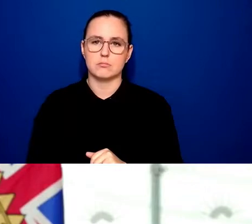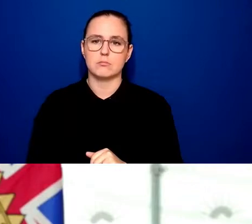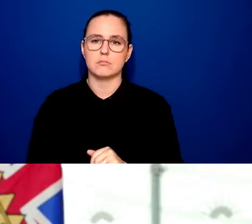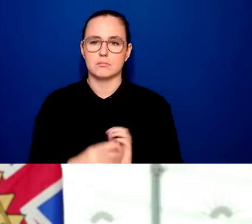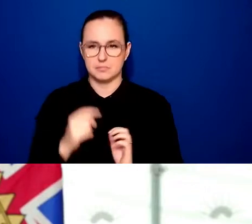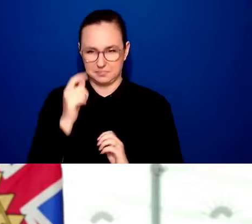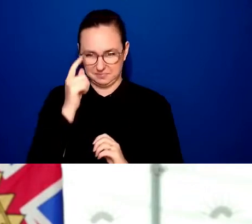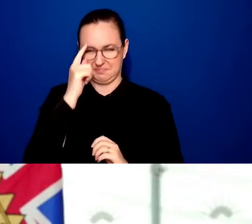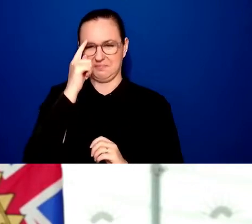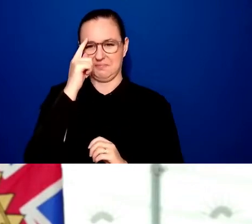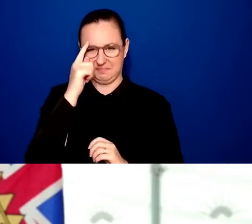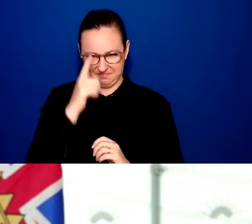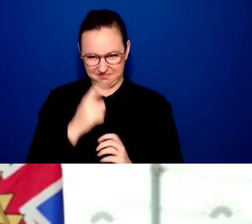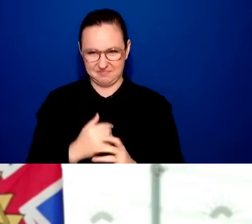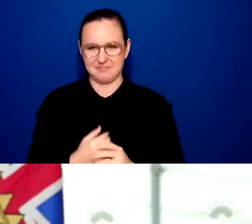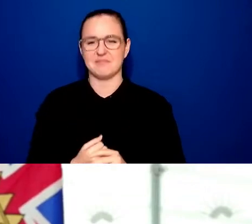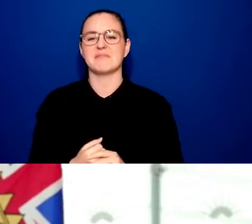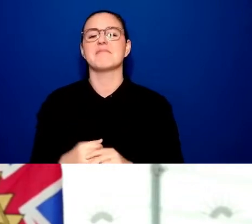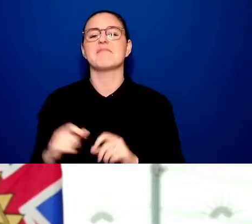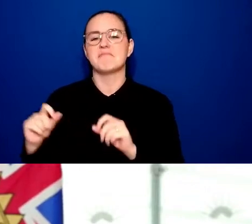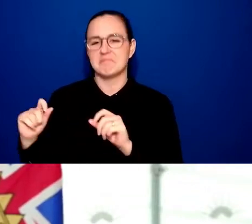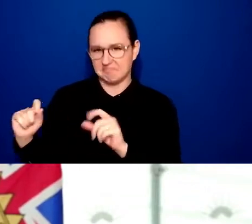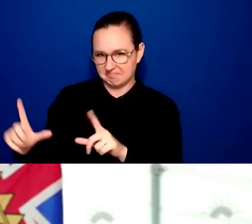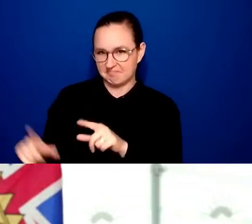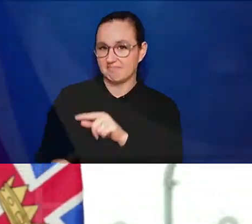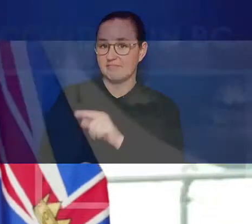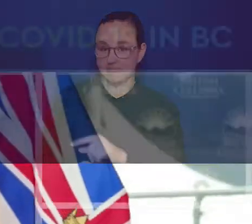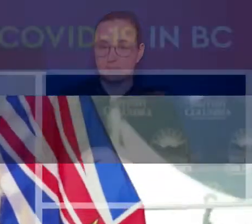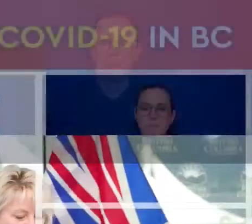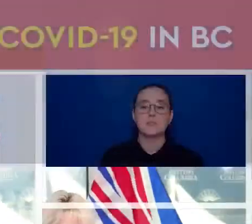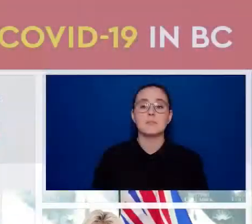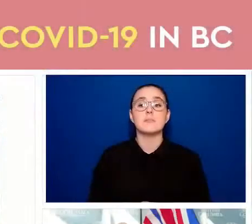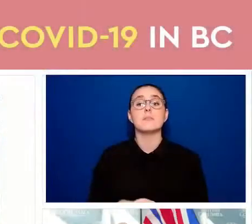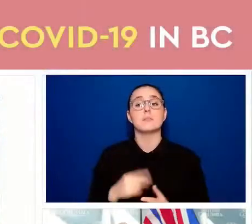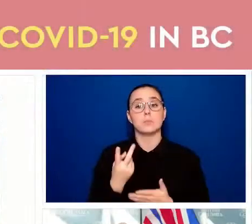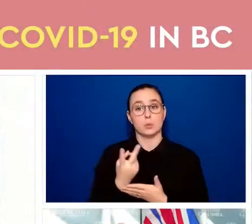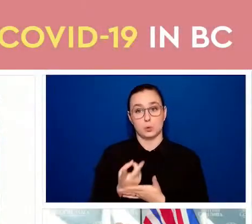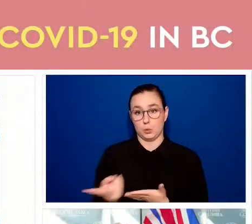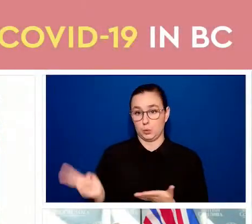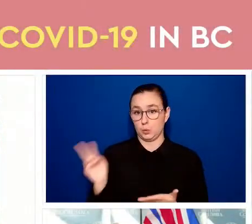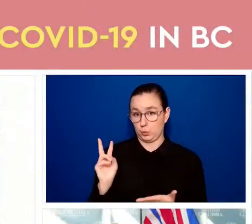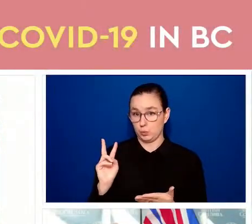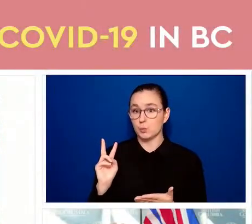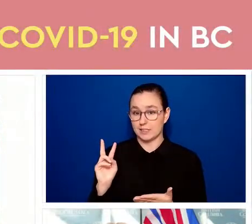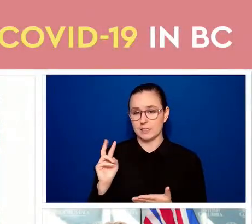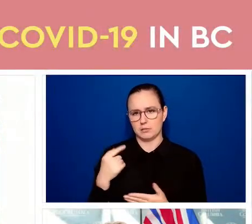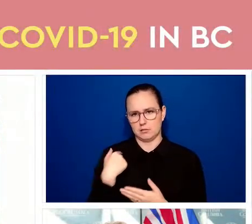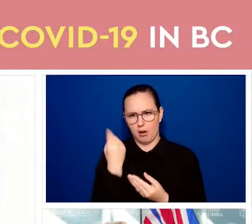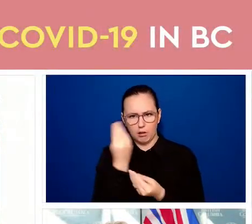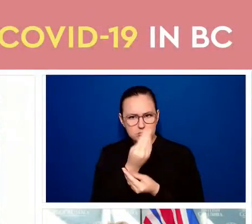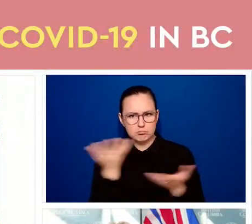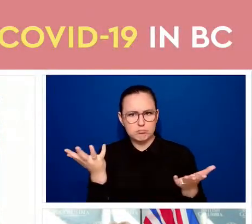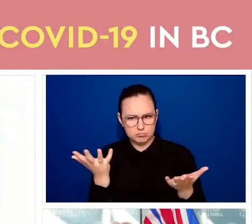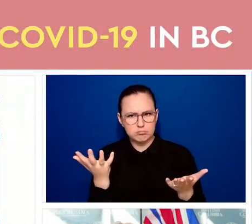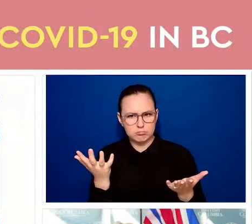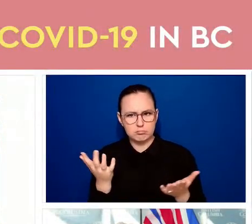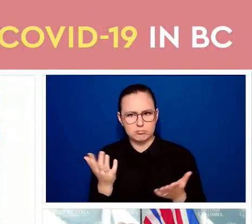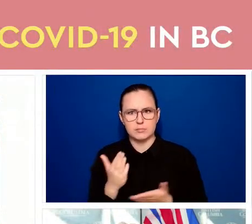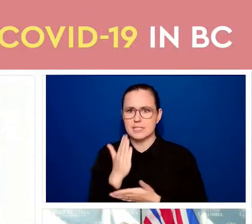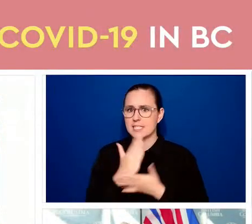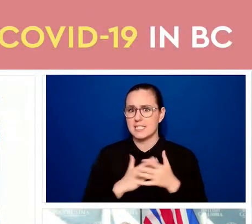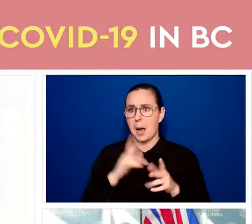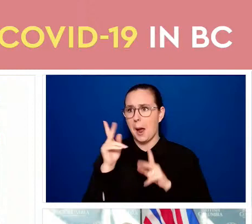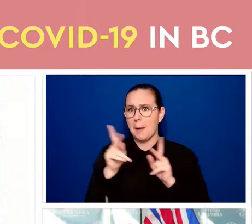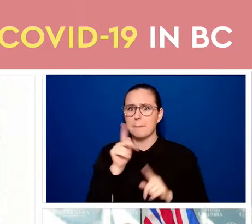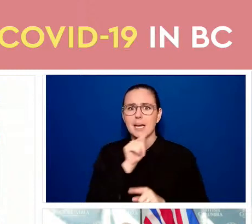There we go. Okay. A couple of weeks ago, I had announced that clinically extremely vulnerable individuals with